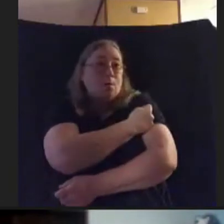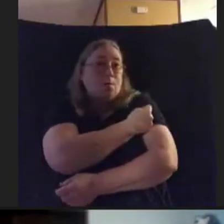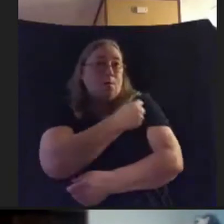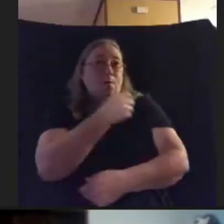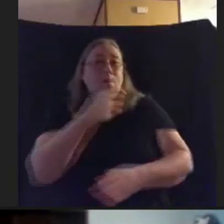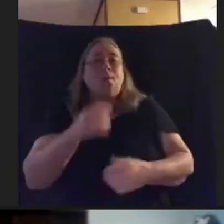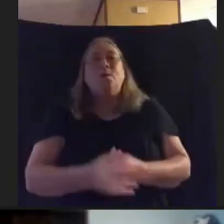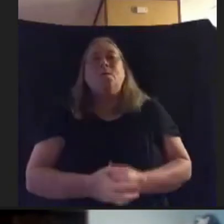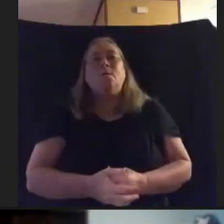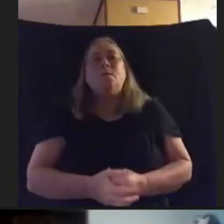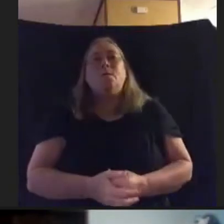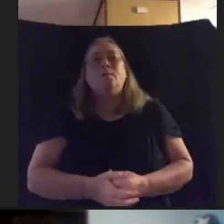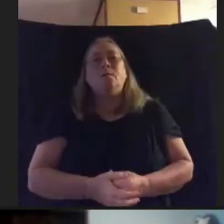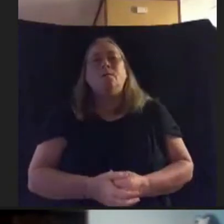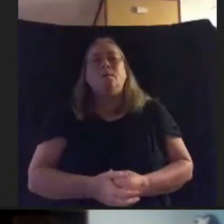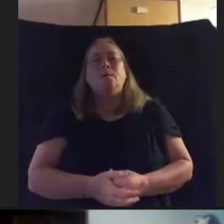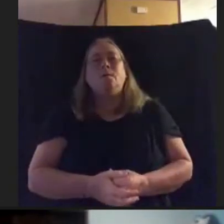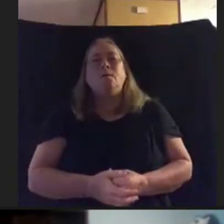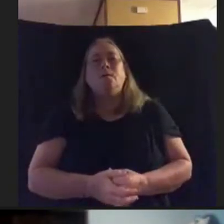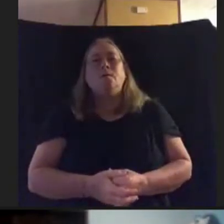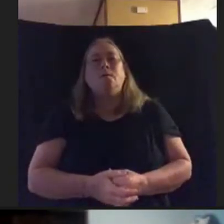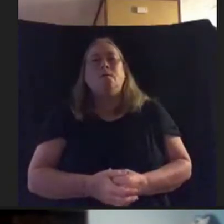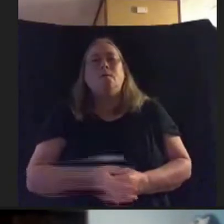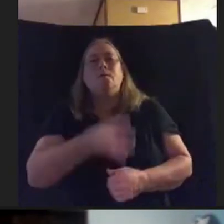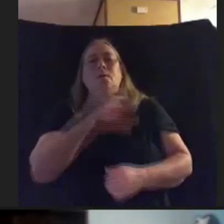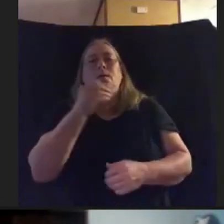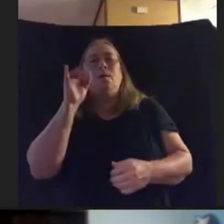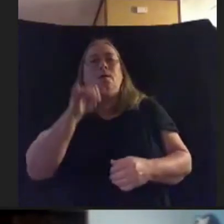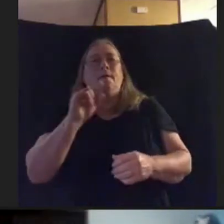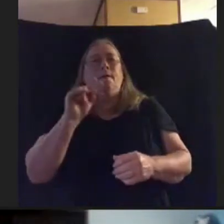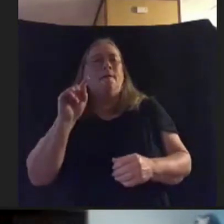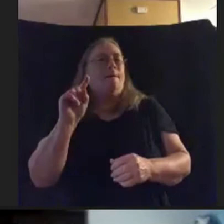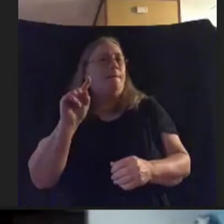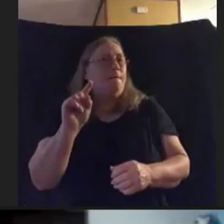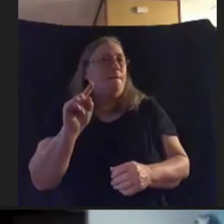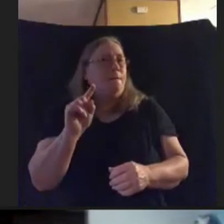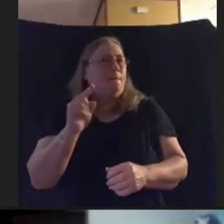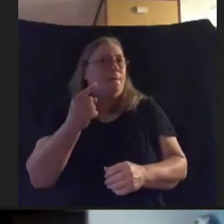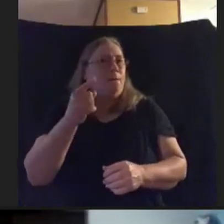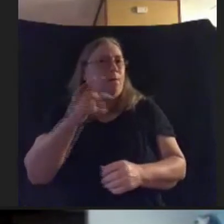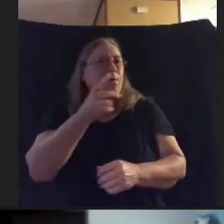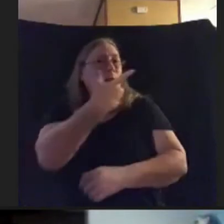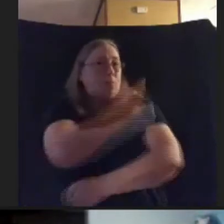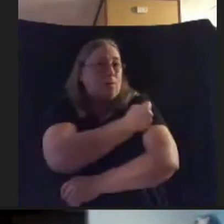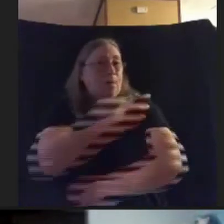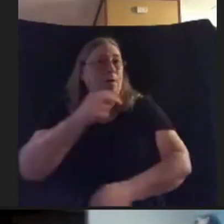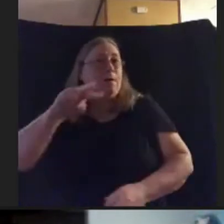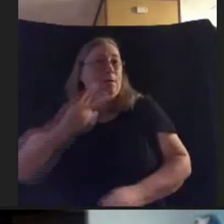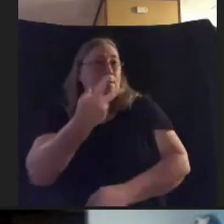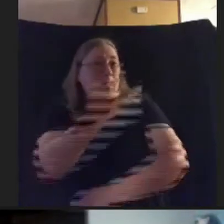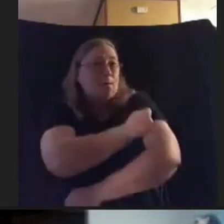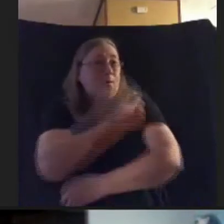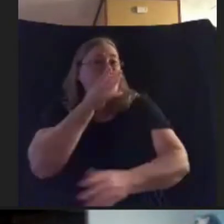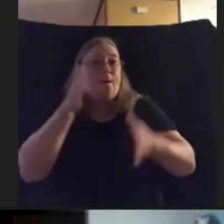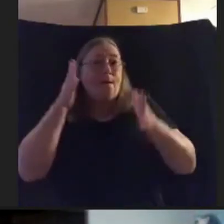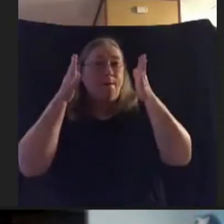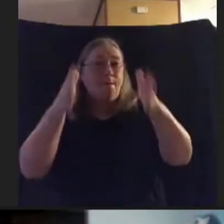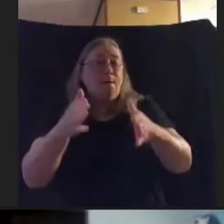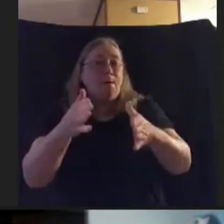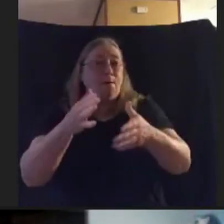if you administer first doses, you could administer second doses, but are we going to focus more on the partners than the